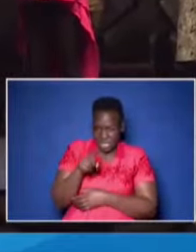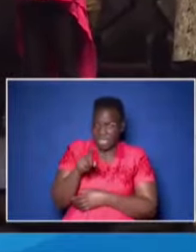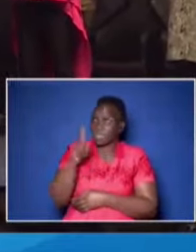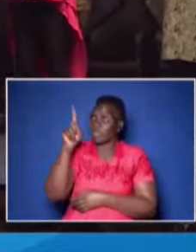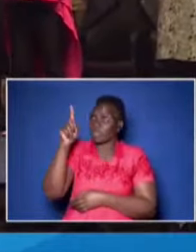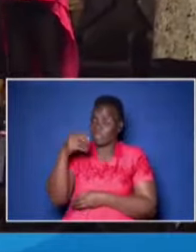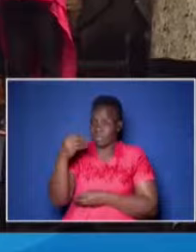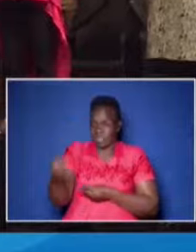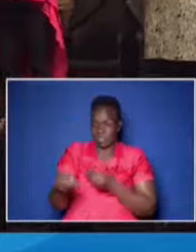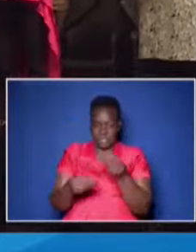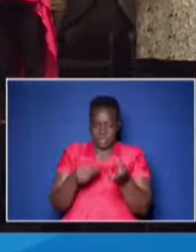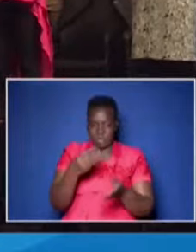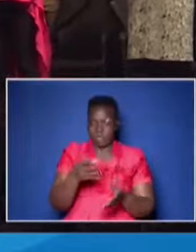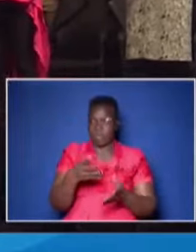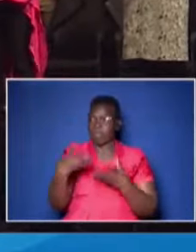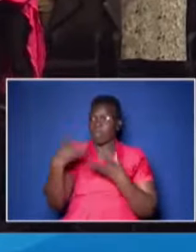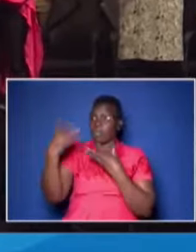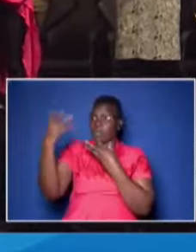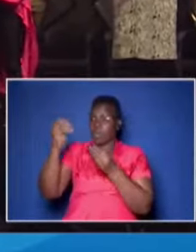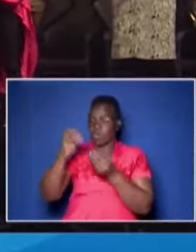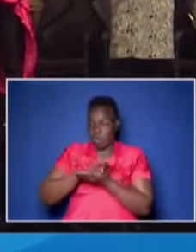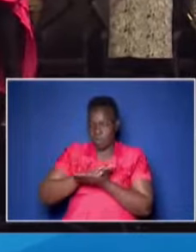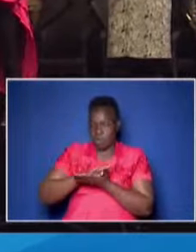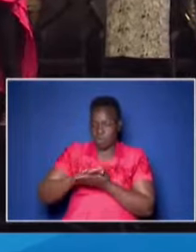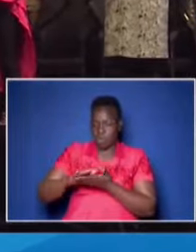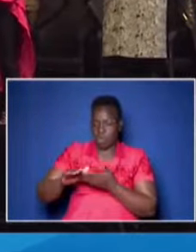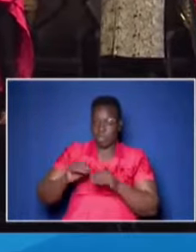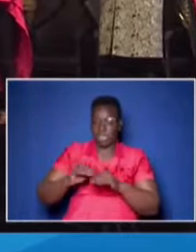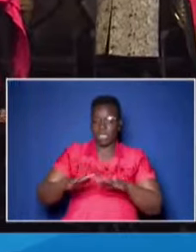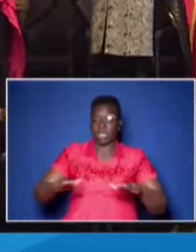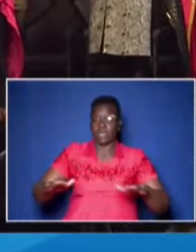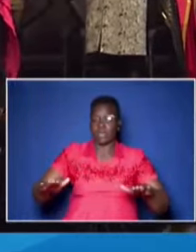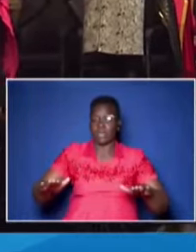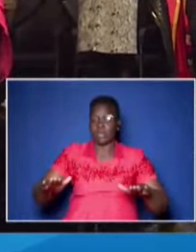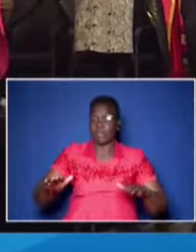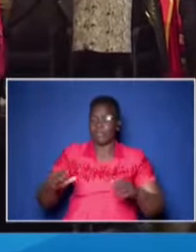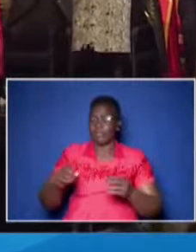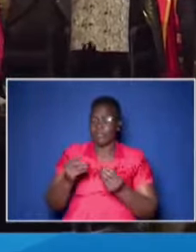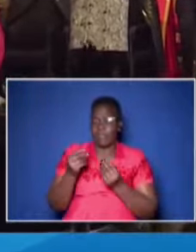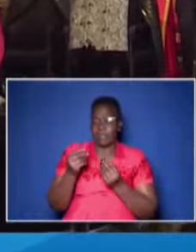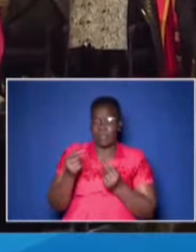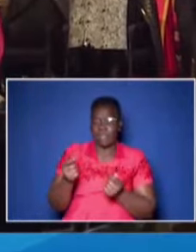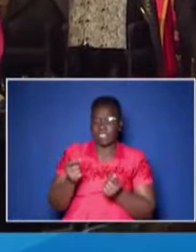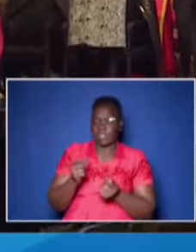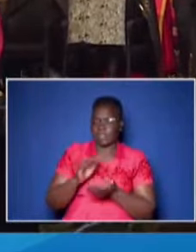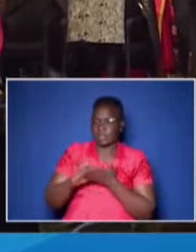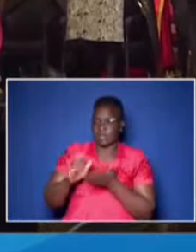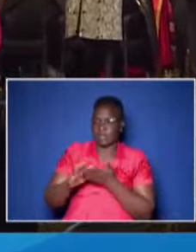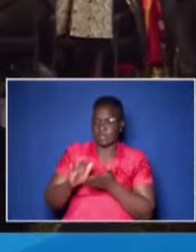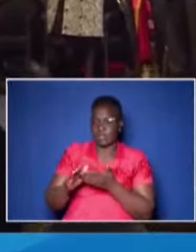to go to the Holy Land as quickly as